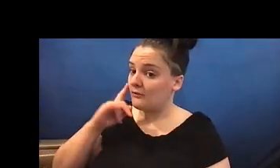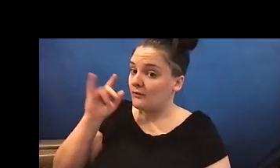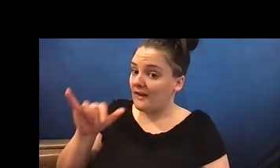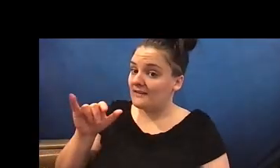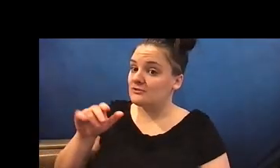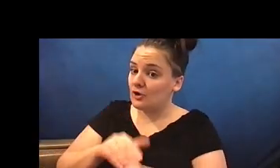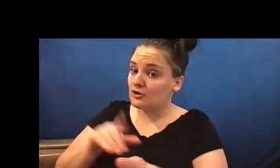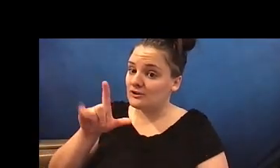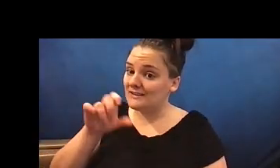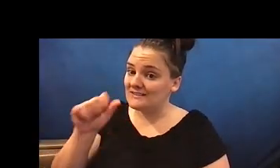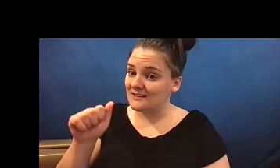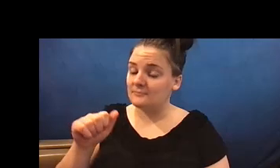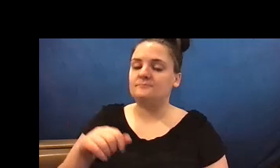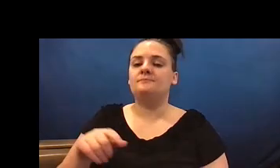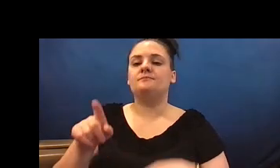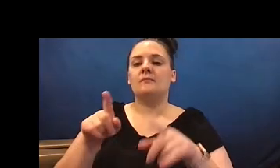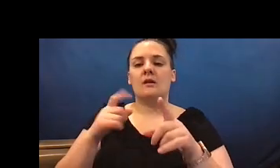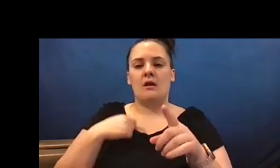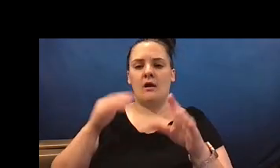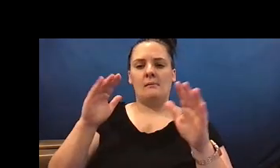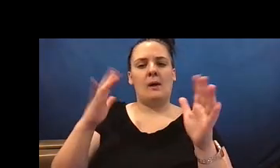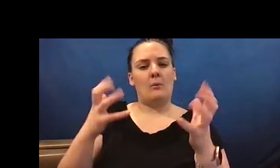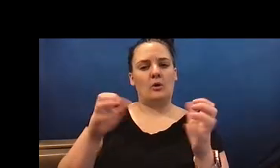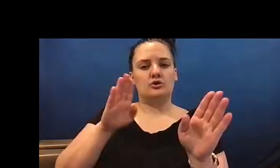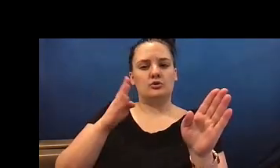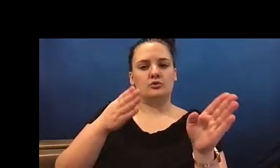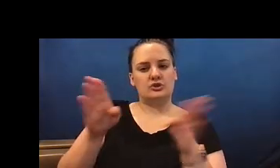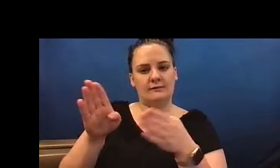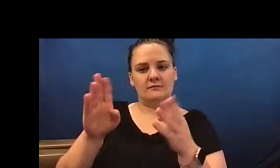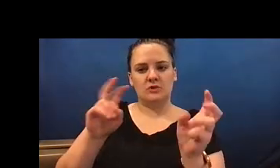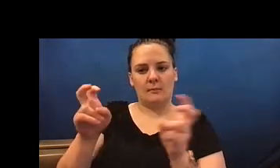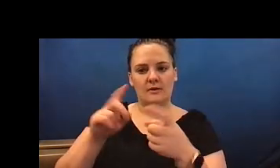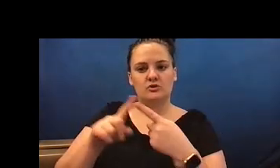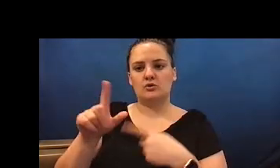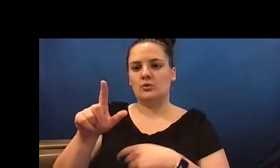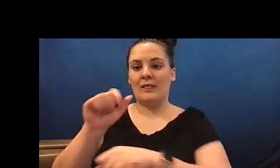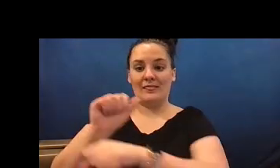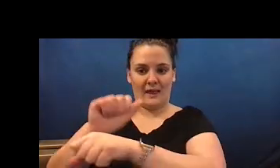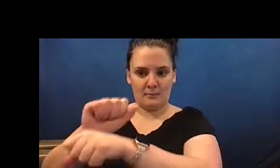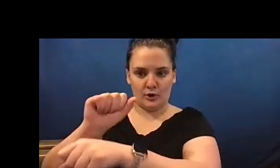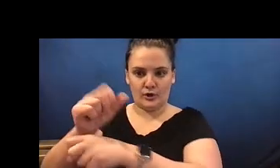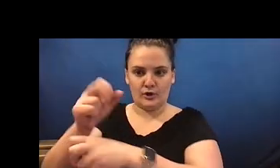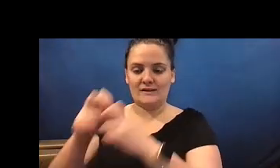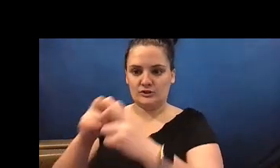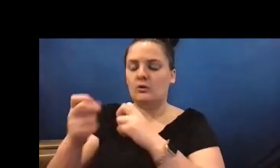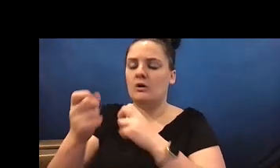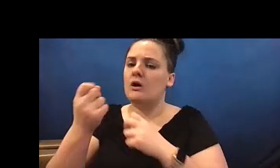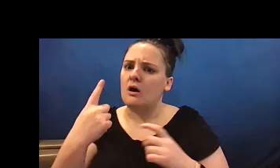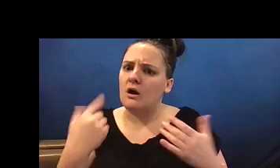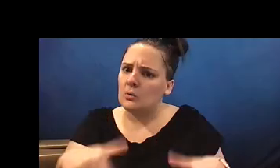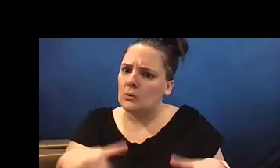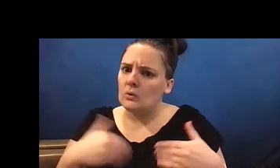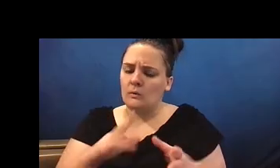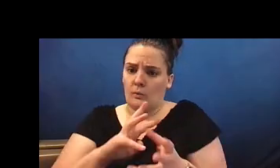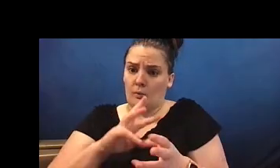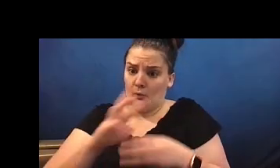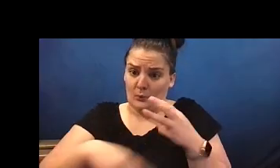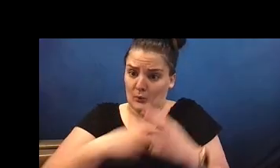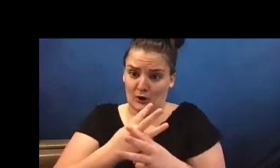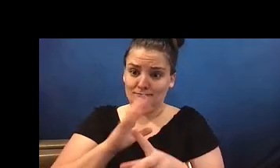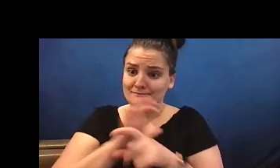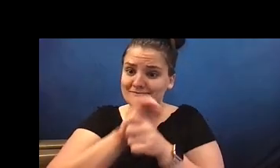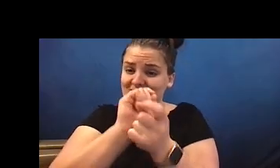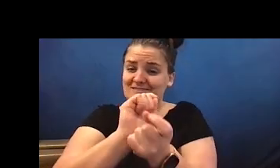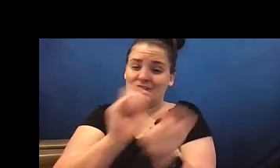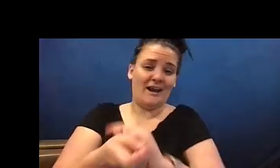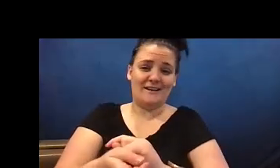move us a little bit to that labor issue, Donna, so we haven't talked too much about labor and your costs. So the whole world changed on you through COVID, right?